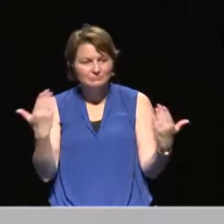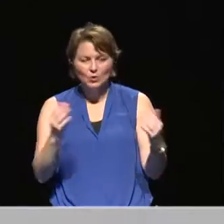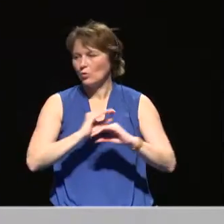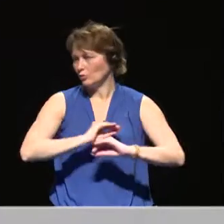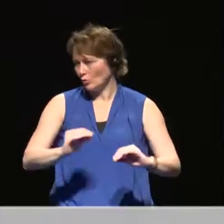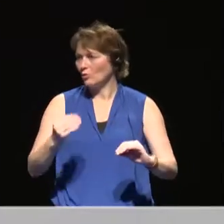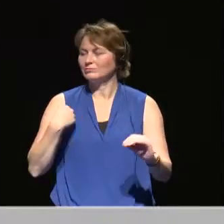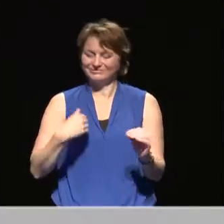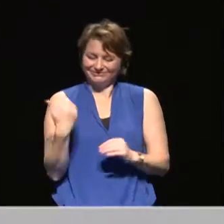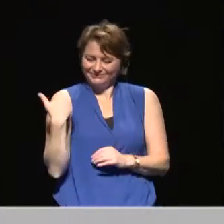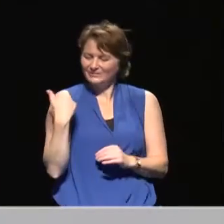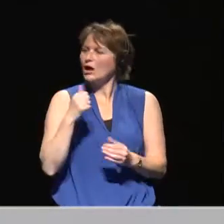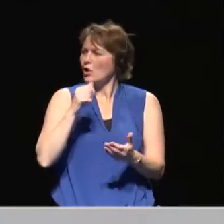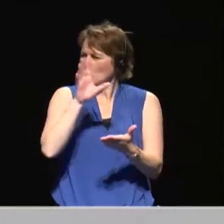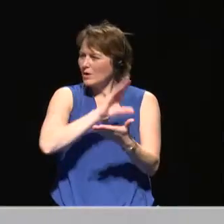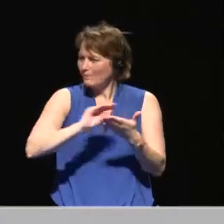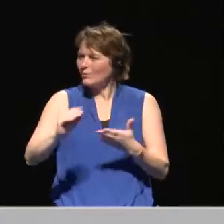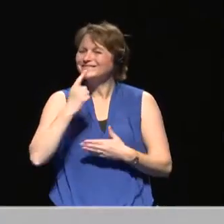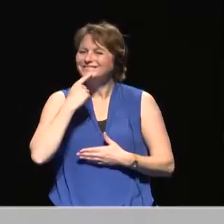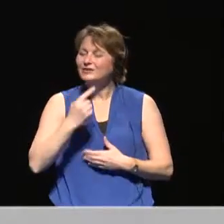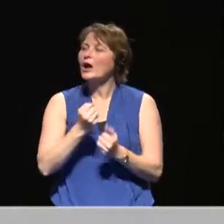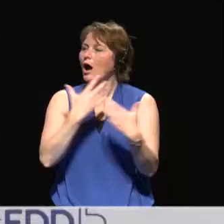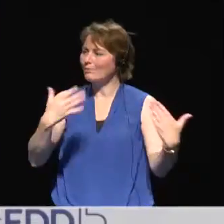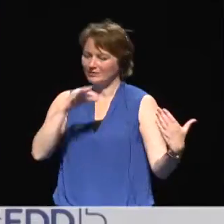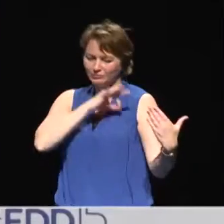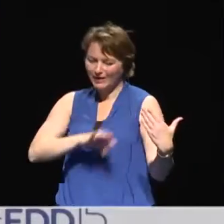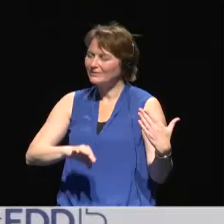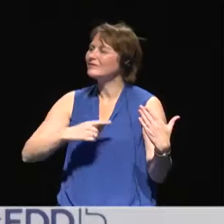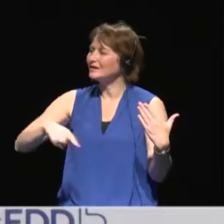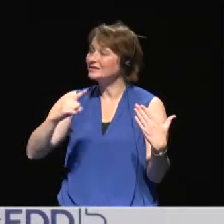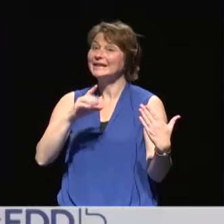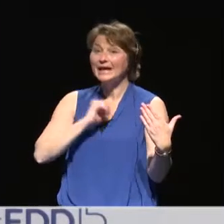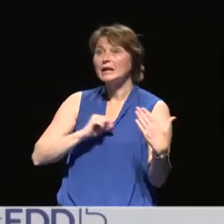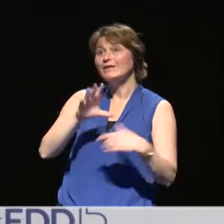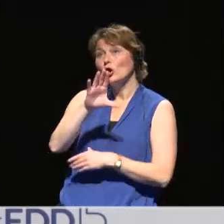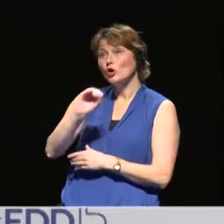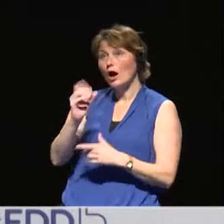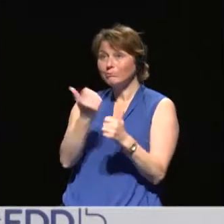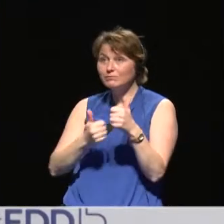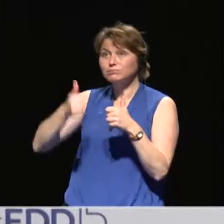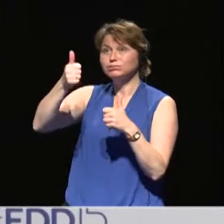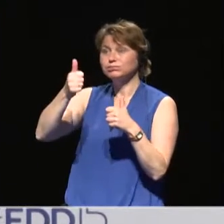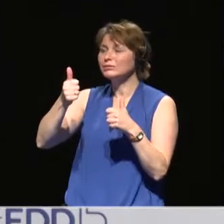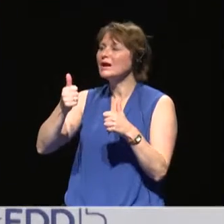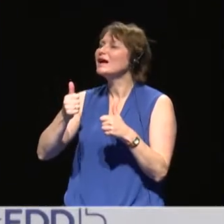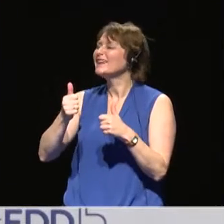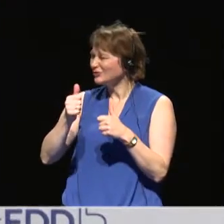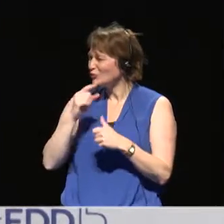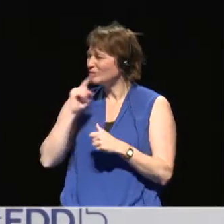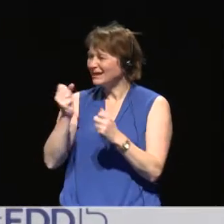information on beneficial ownership. 70% of the whole cases of global corruption